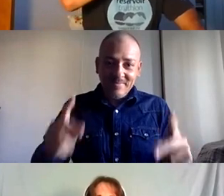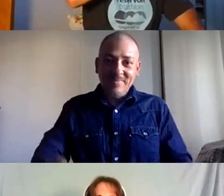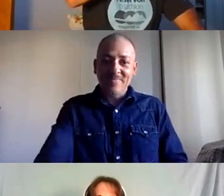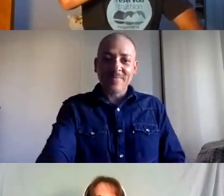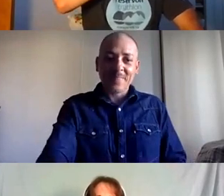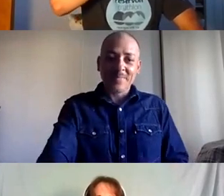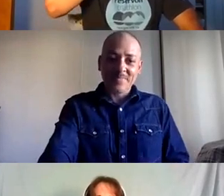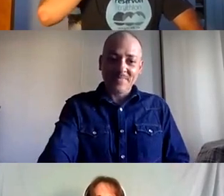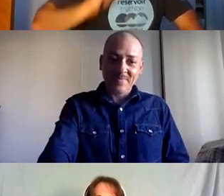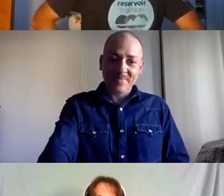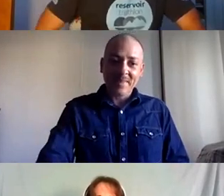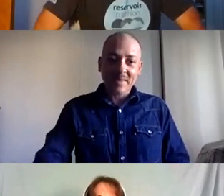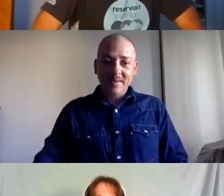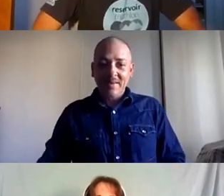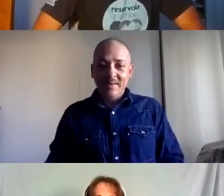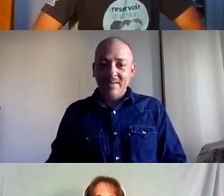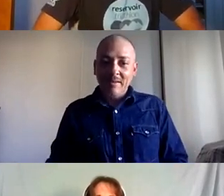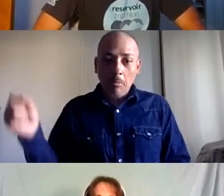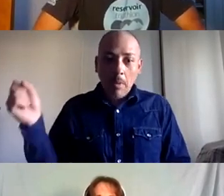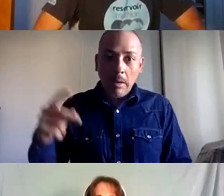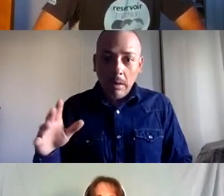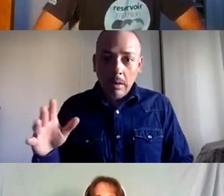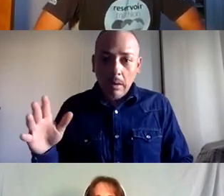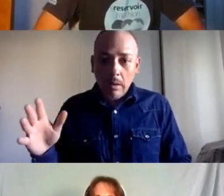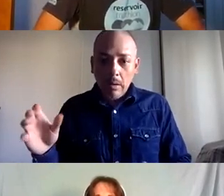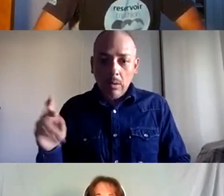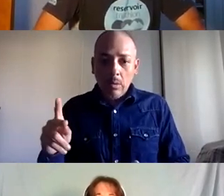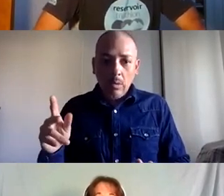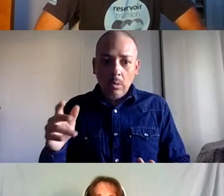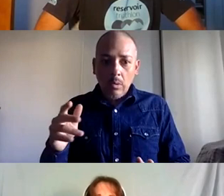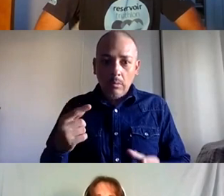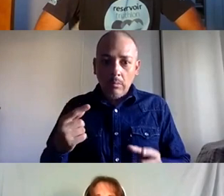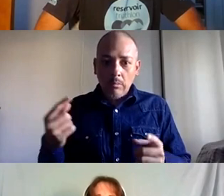Wait, hold up. We got it. Come back. Oh.